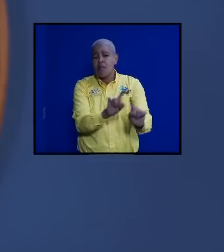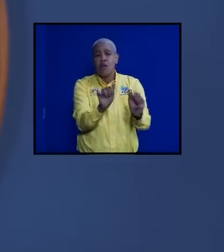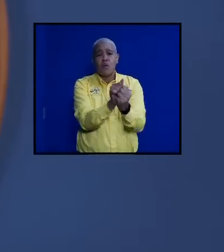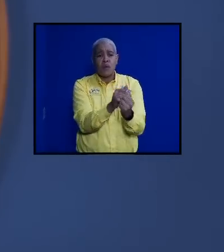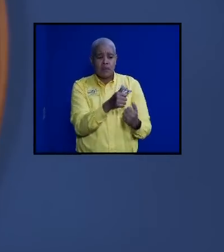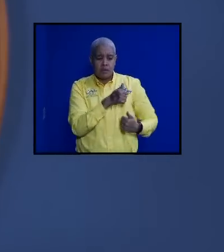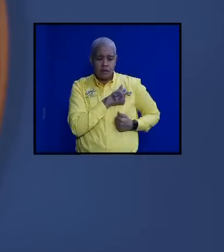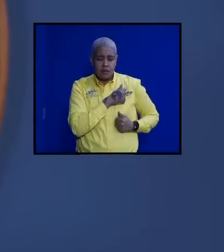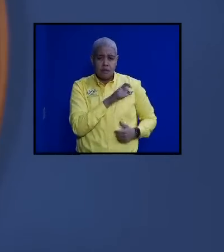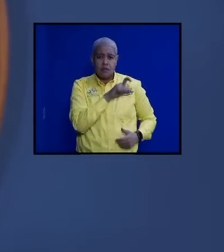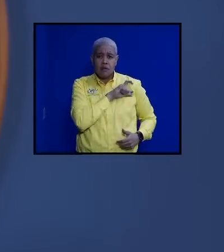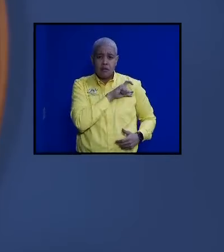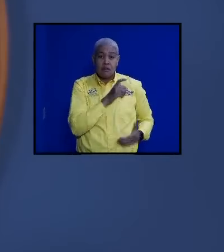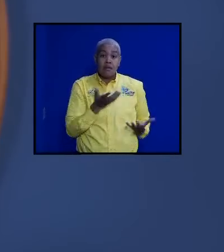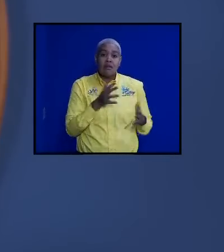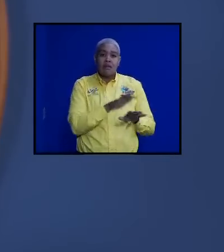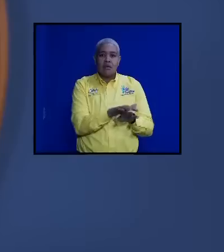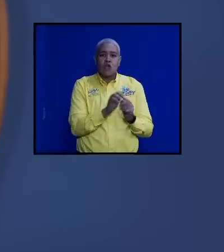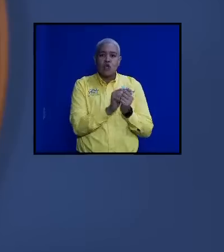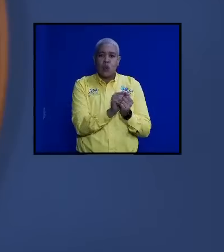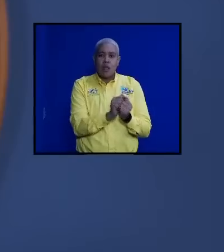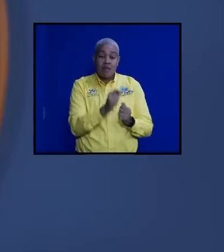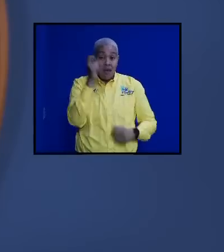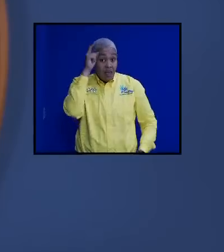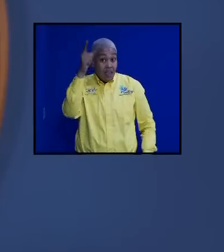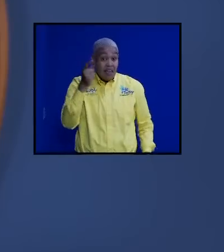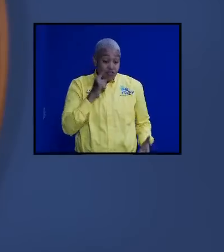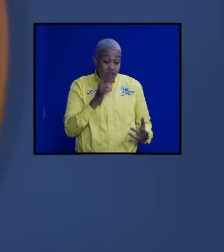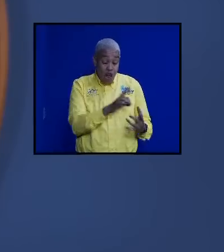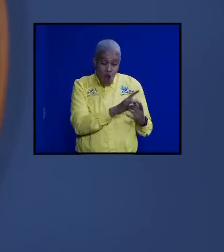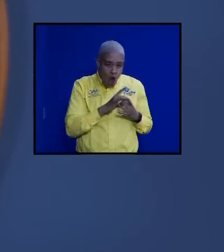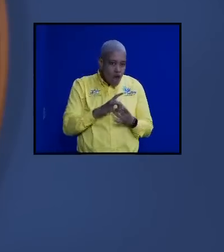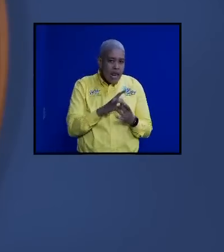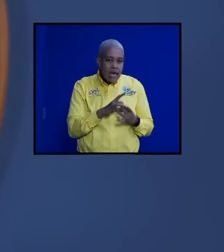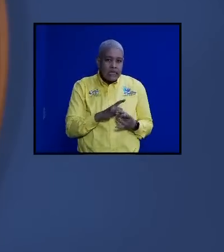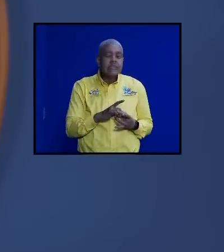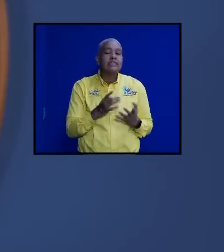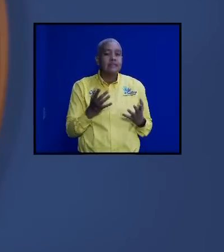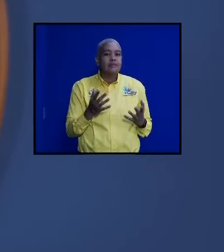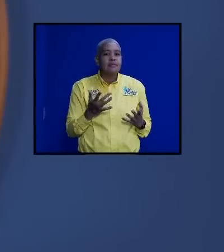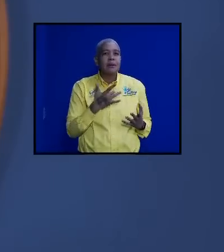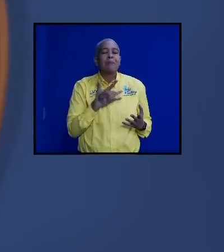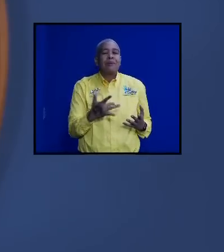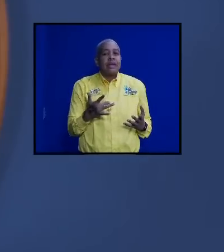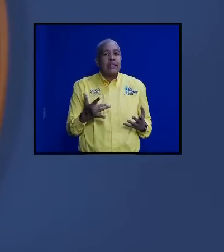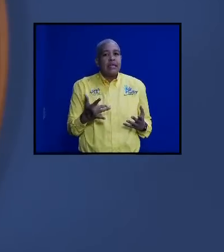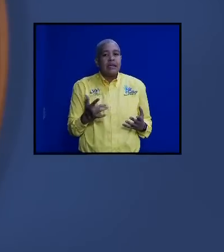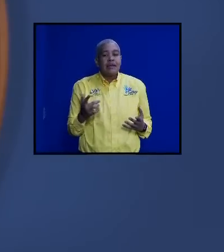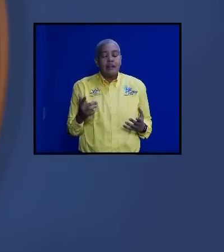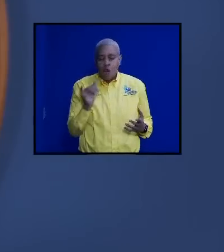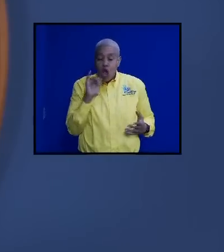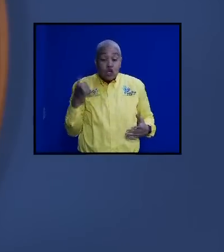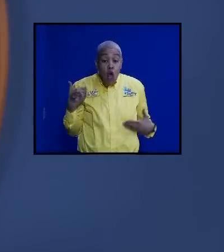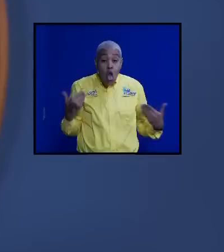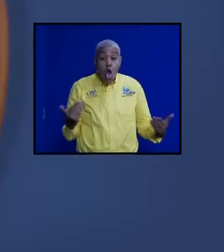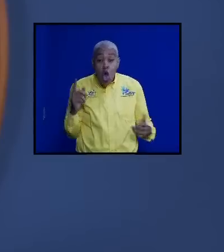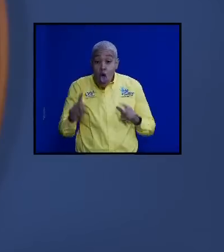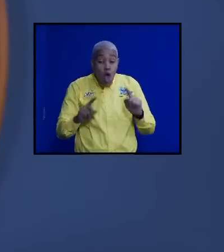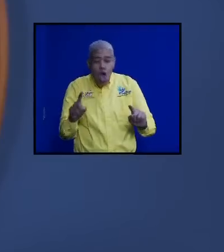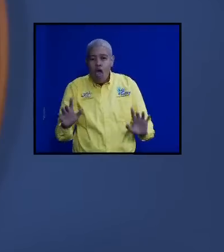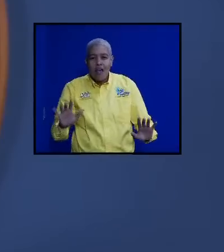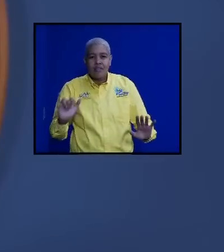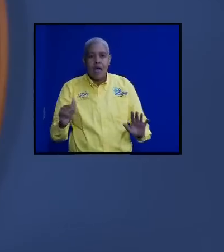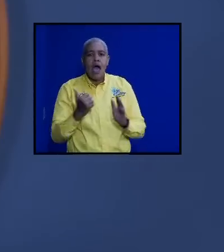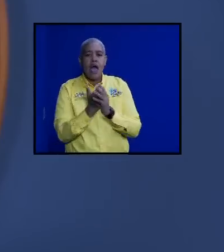the JCF, though they are largely coordinated. And that acts as a force